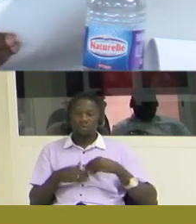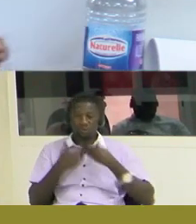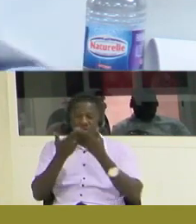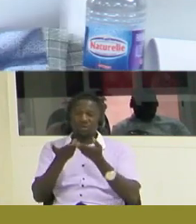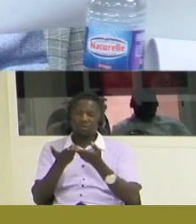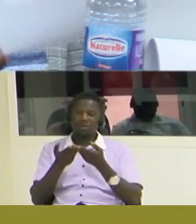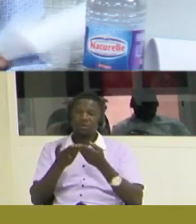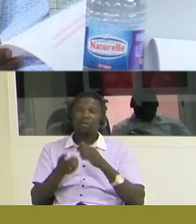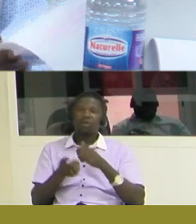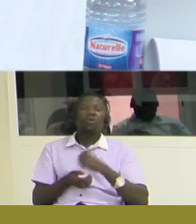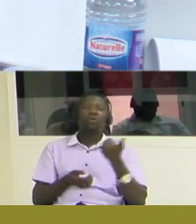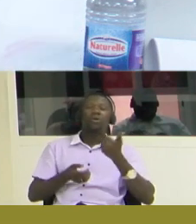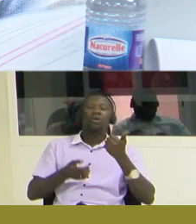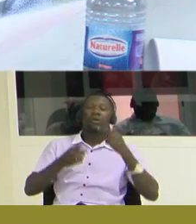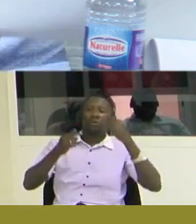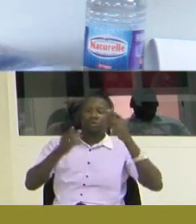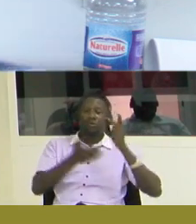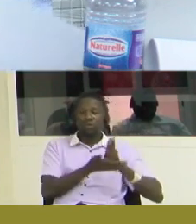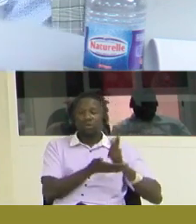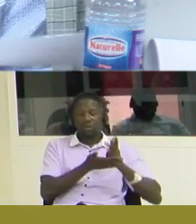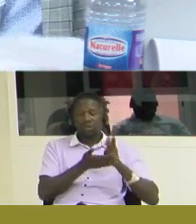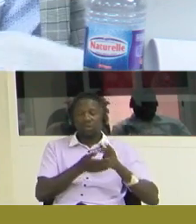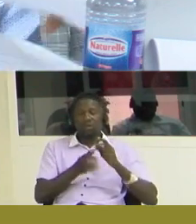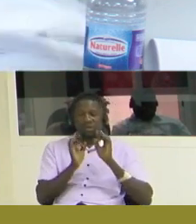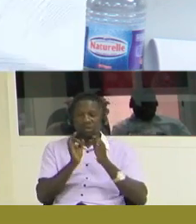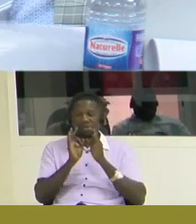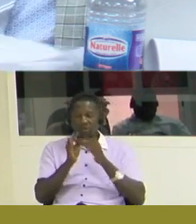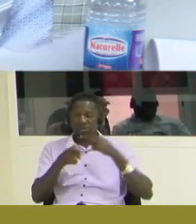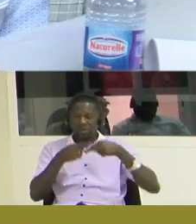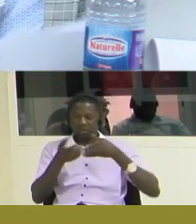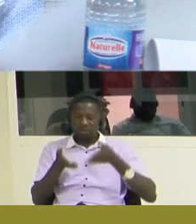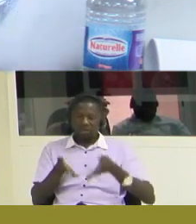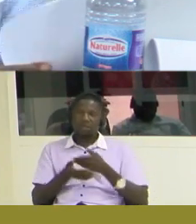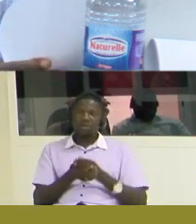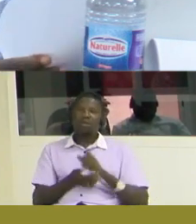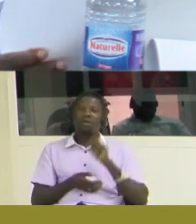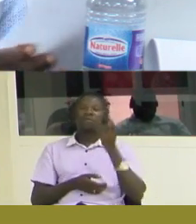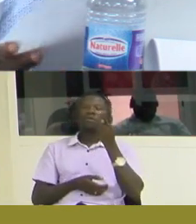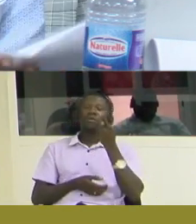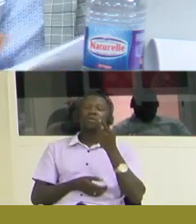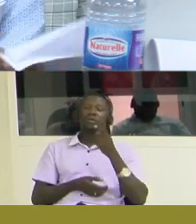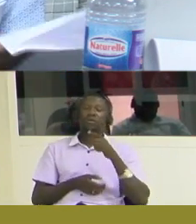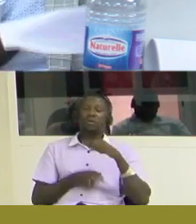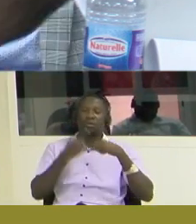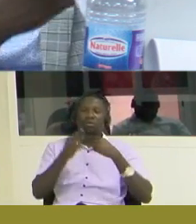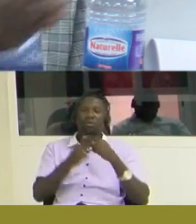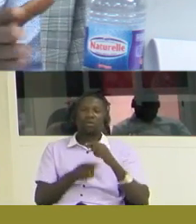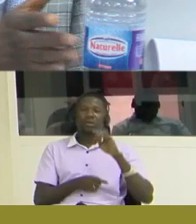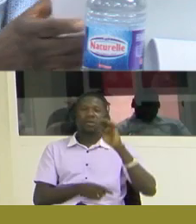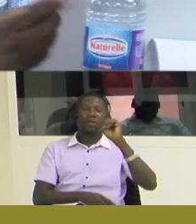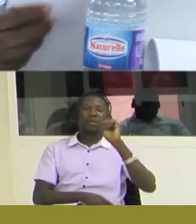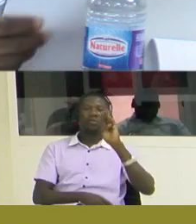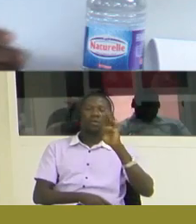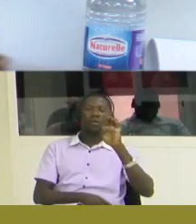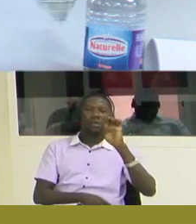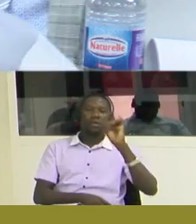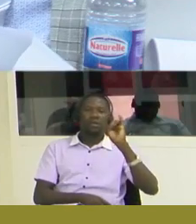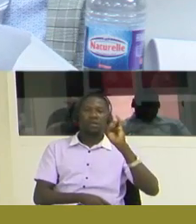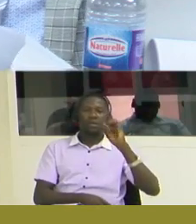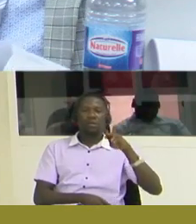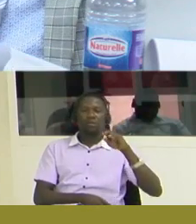the first one is that of mr. city mr. Ibrahim Otunga and